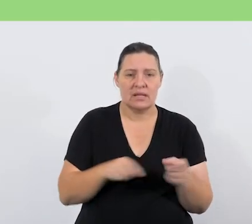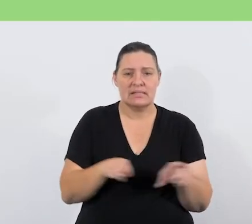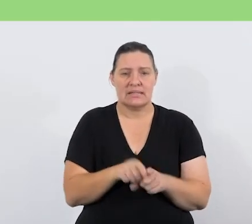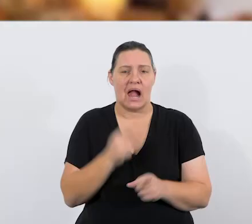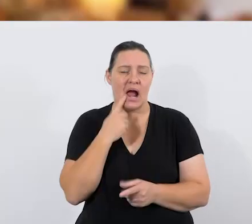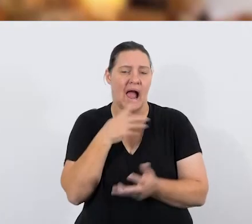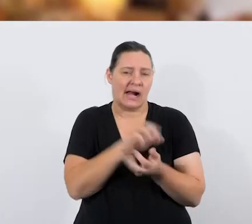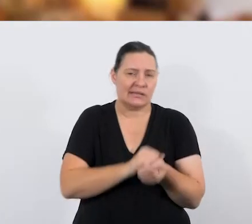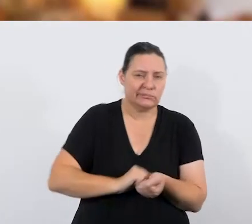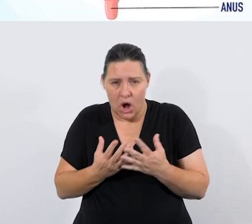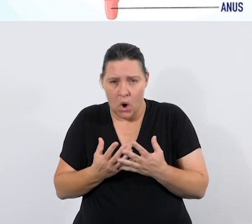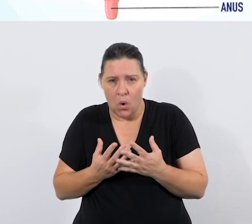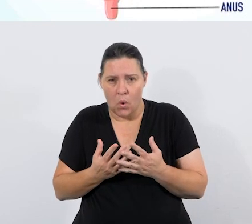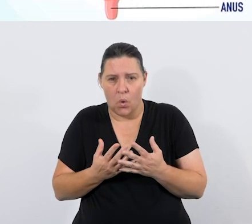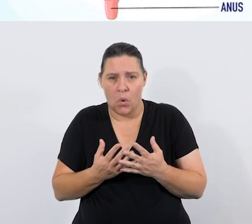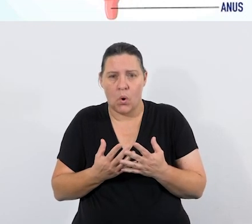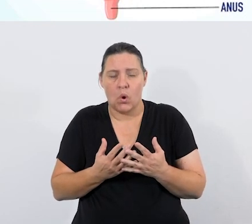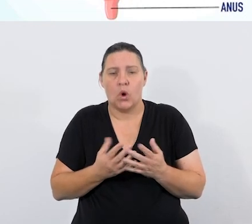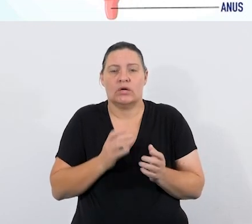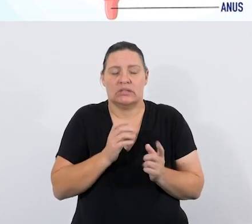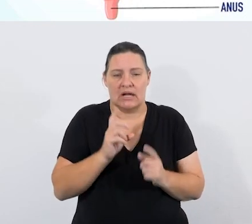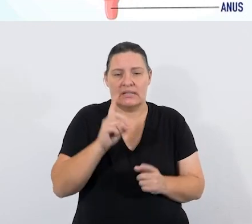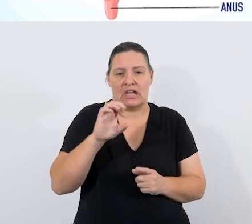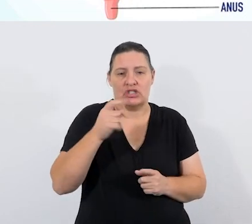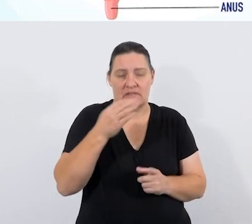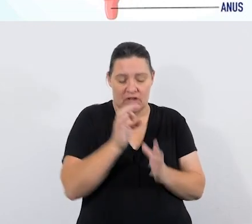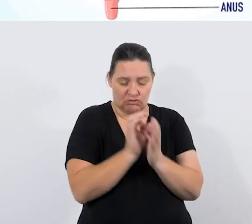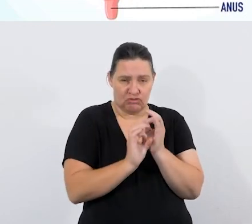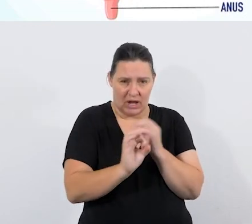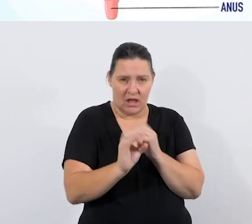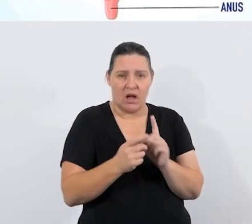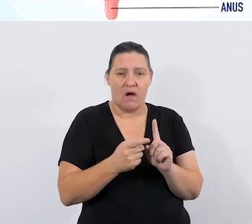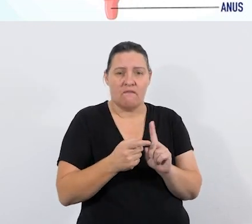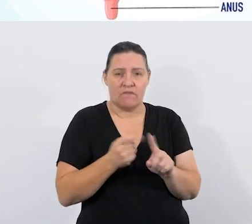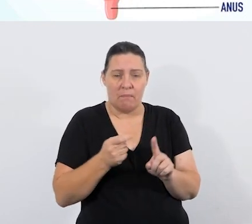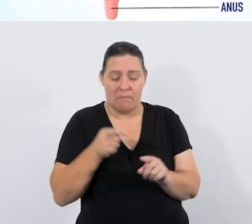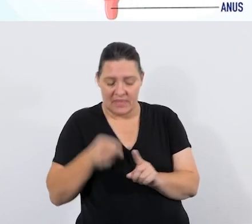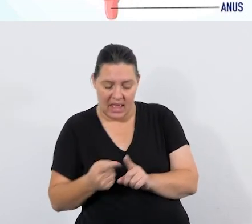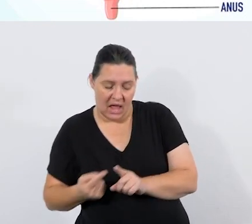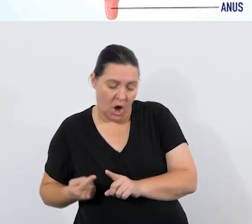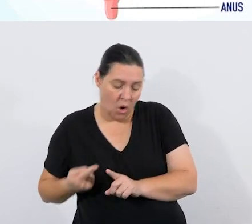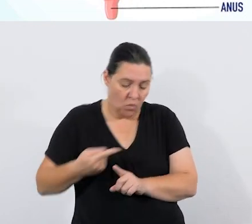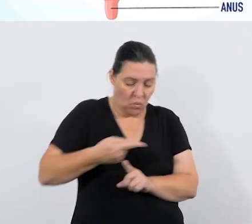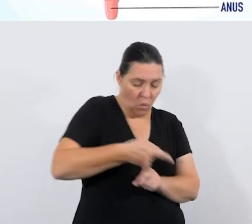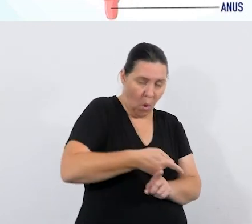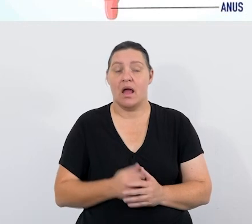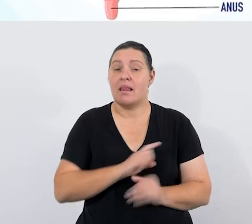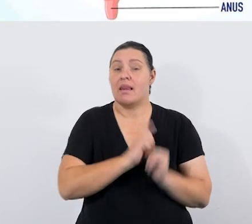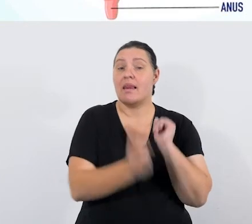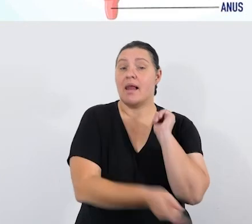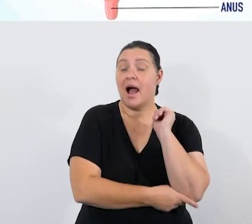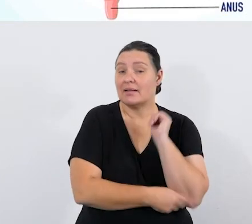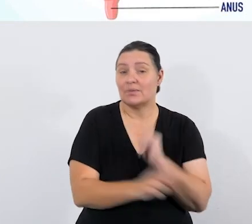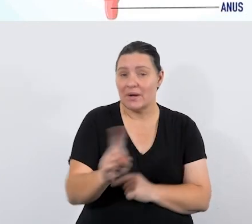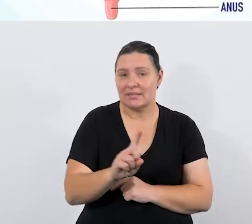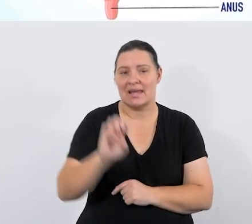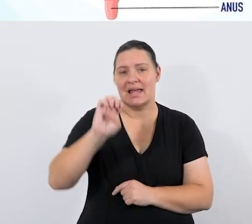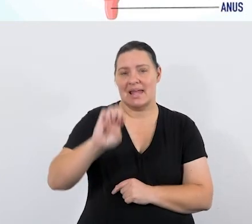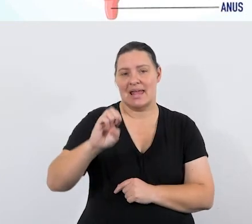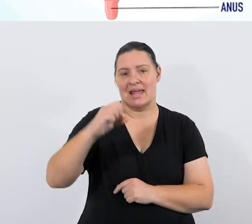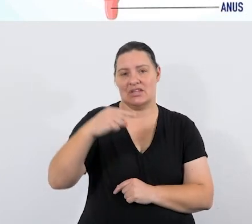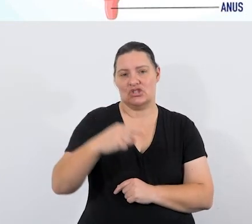human digestive system. So now we are going to move on to the second concept for this lesson, which is the main processes